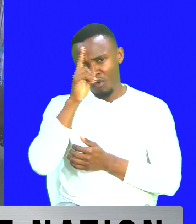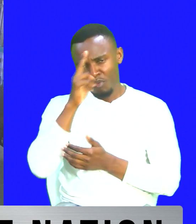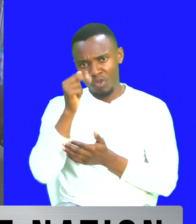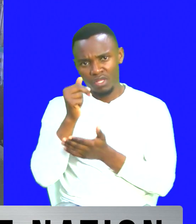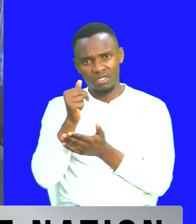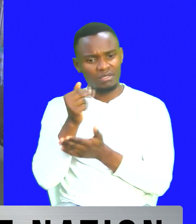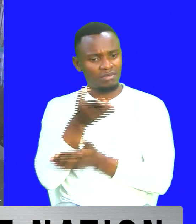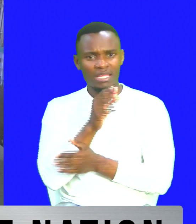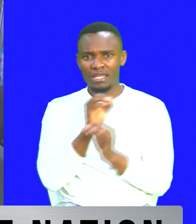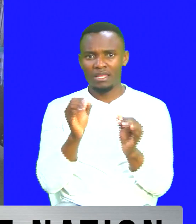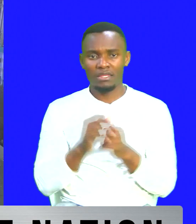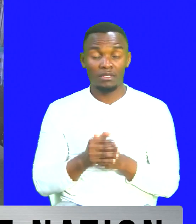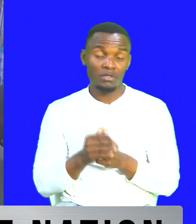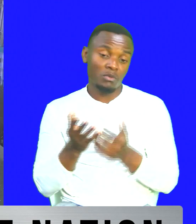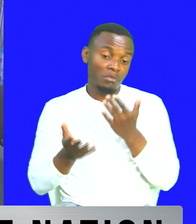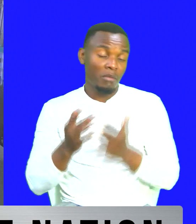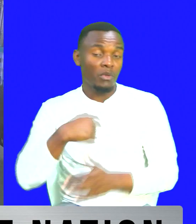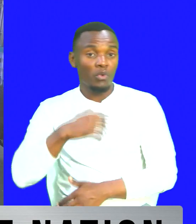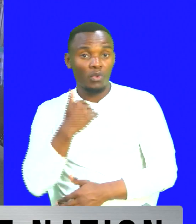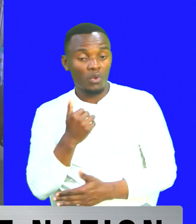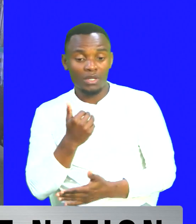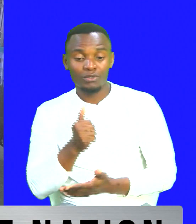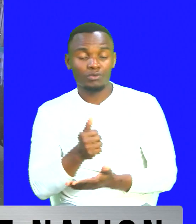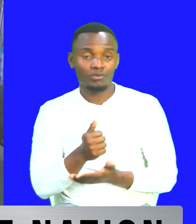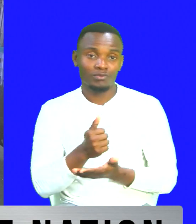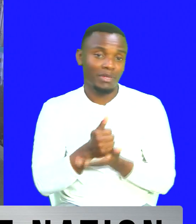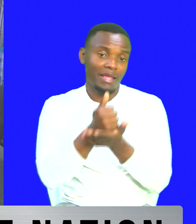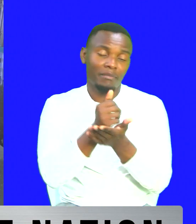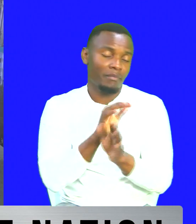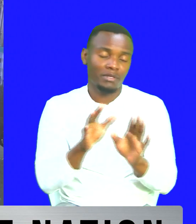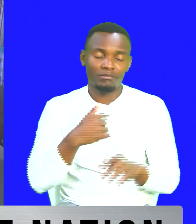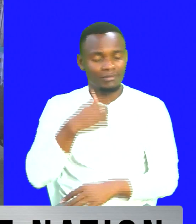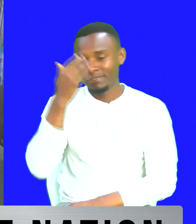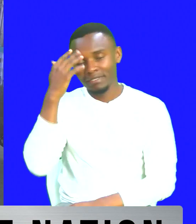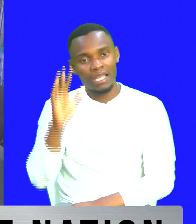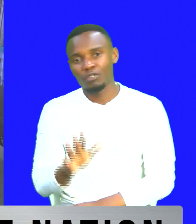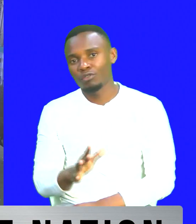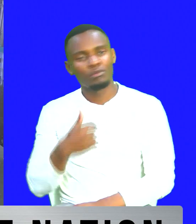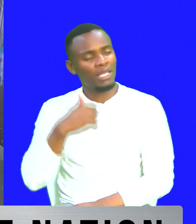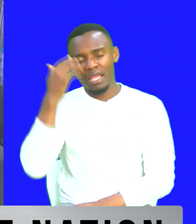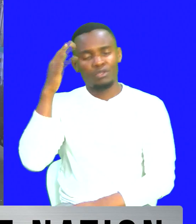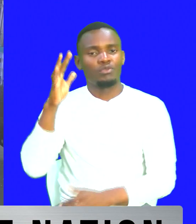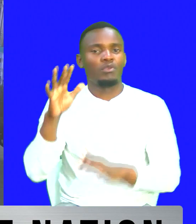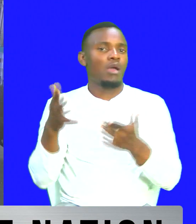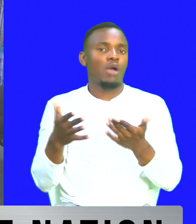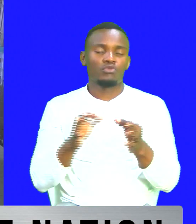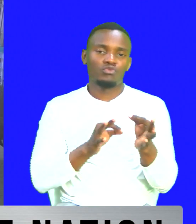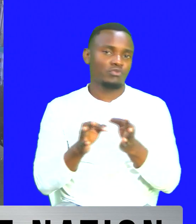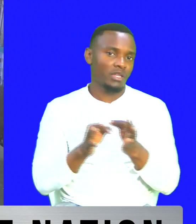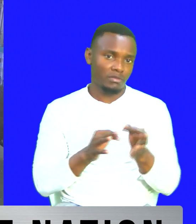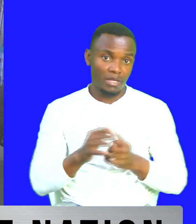they want to say we are lending a hand, we are, I don't know, Jonah. I don't know how to correctly put it.